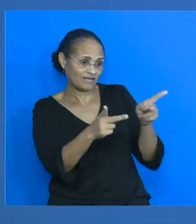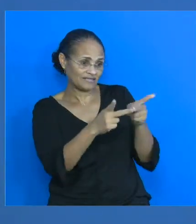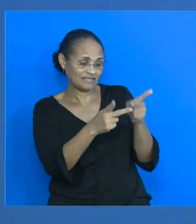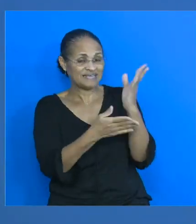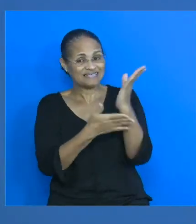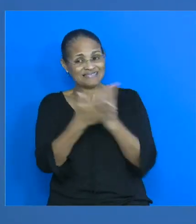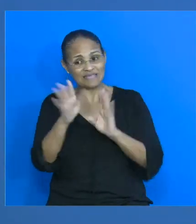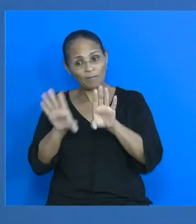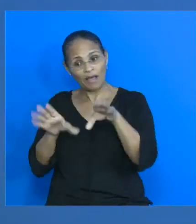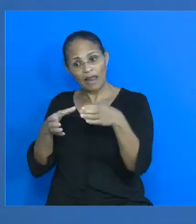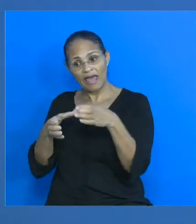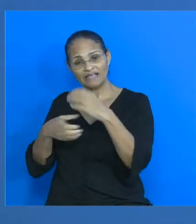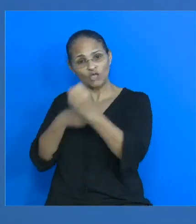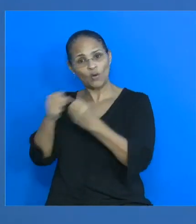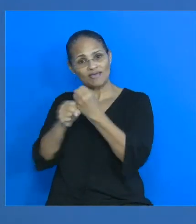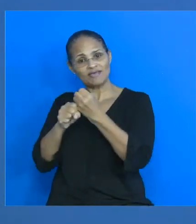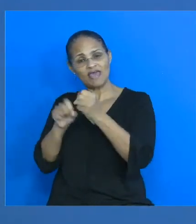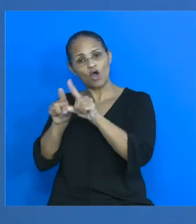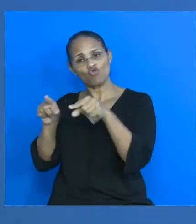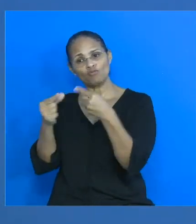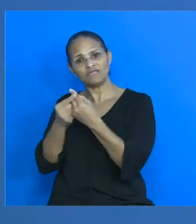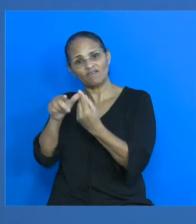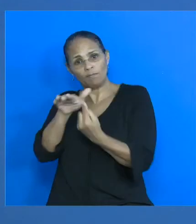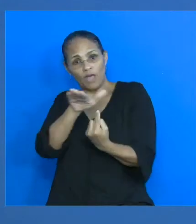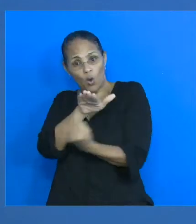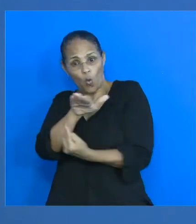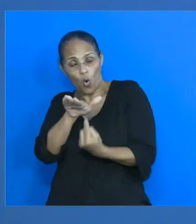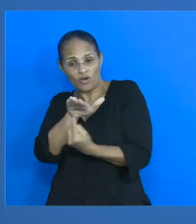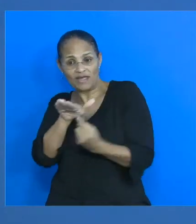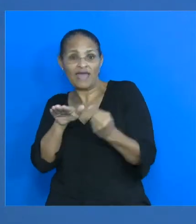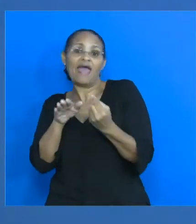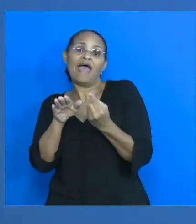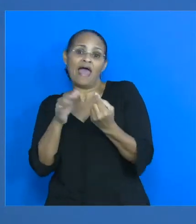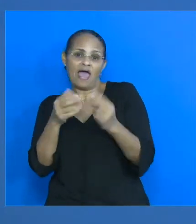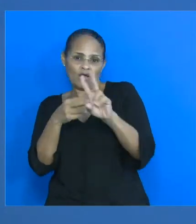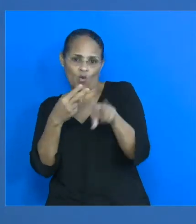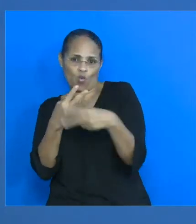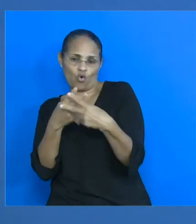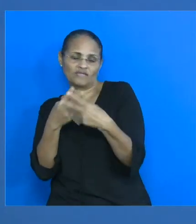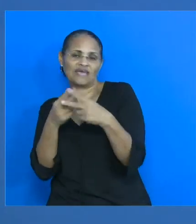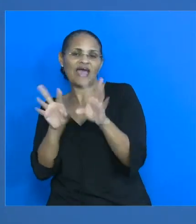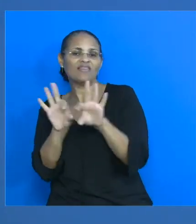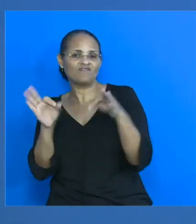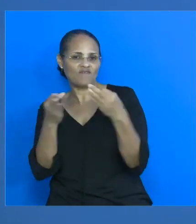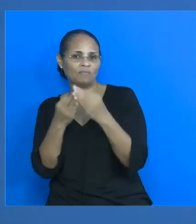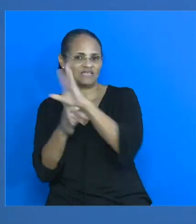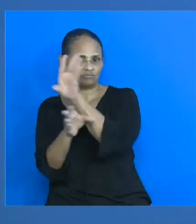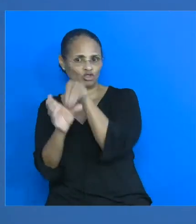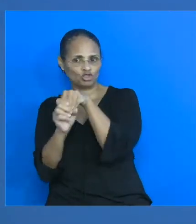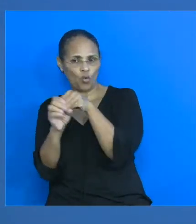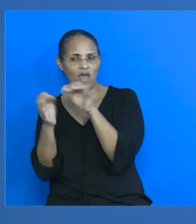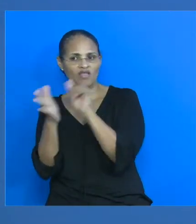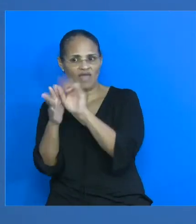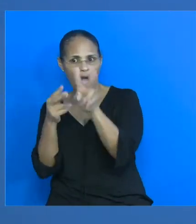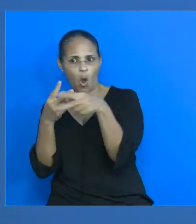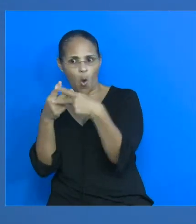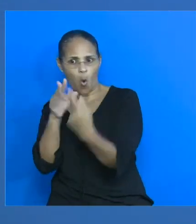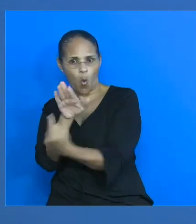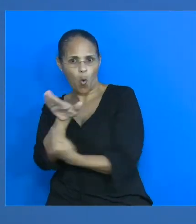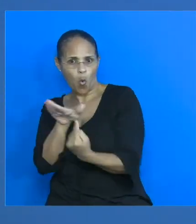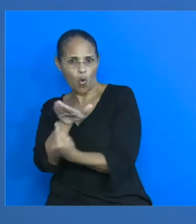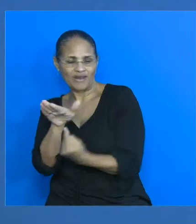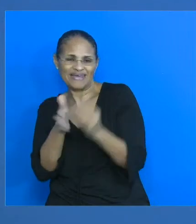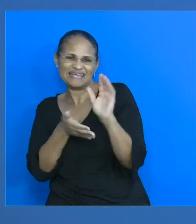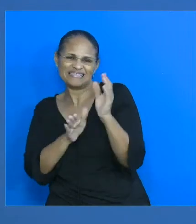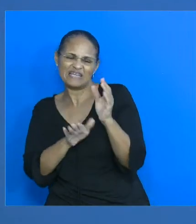be, or some year groups even, have had to be quarantined, and that families have been affected by that as well. They've had to join that quarantine. It seems that that